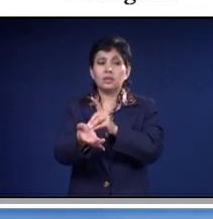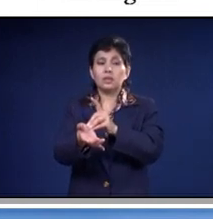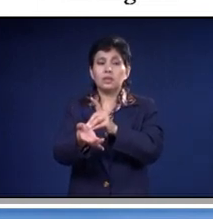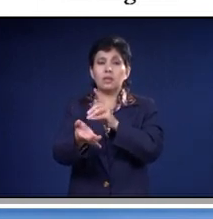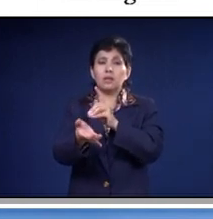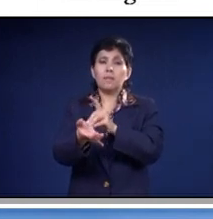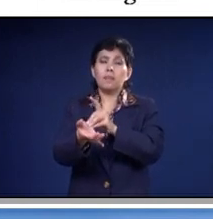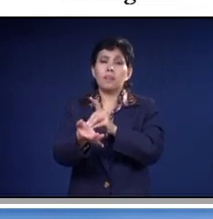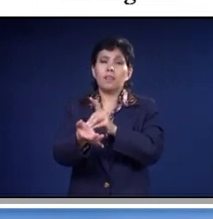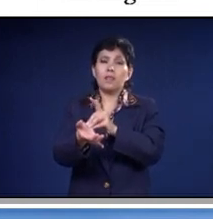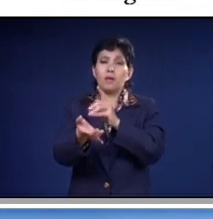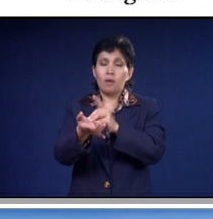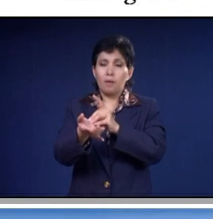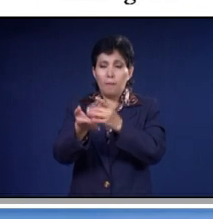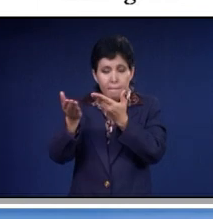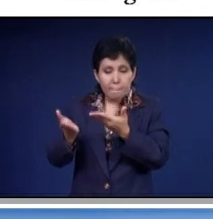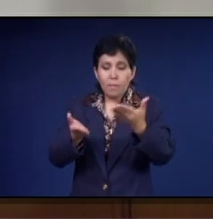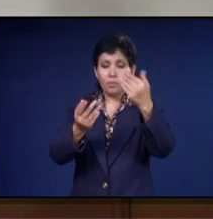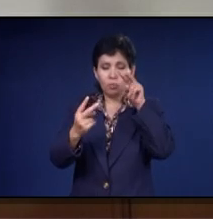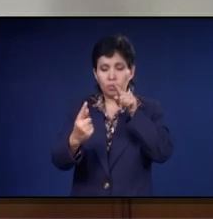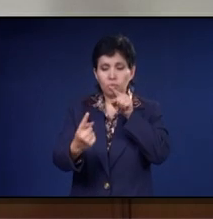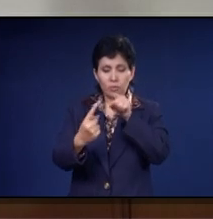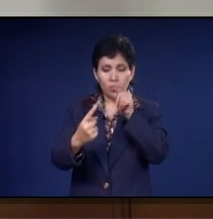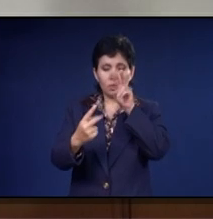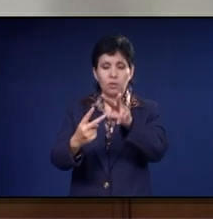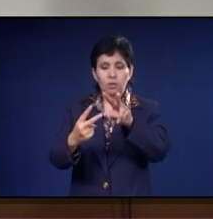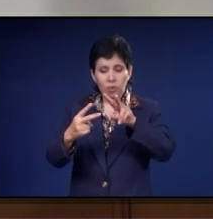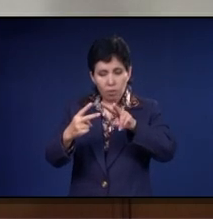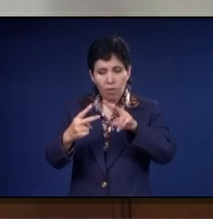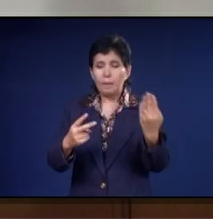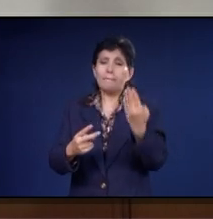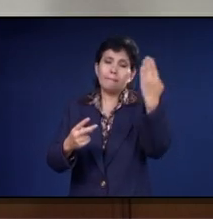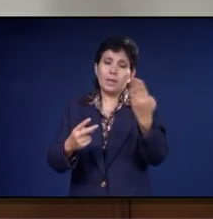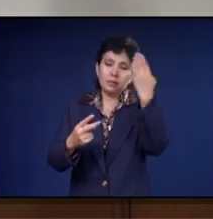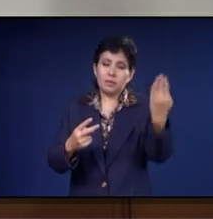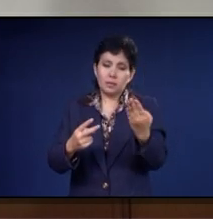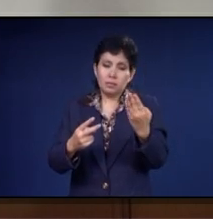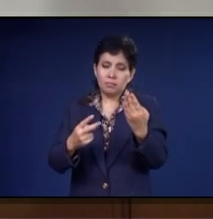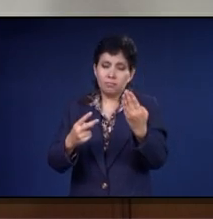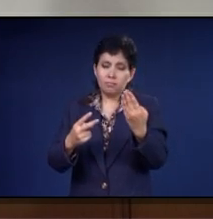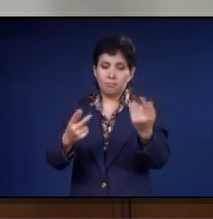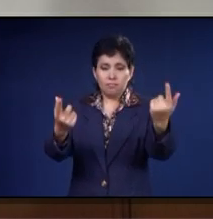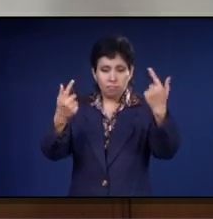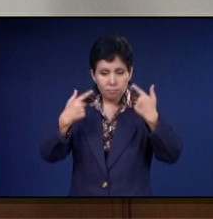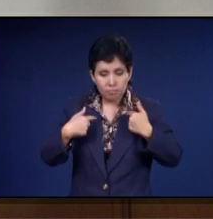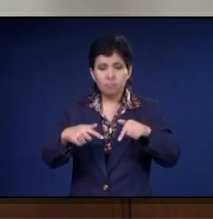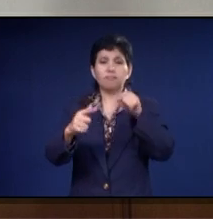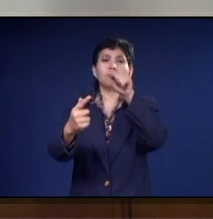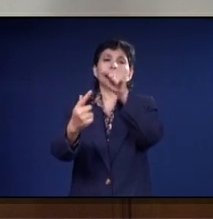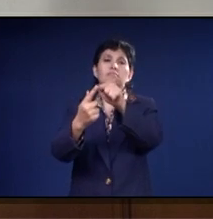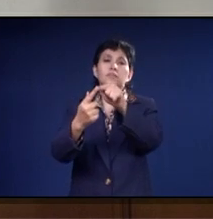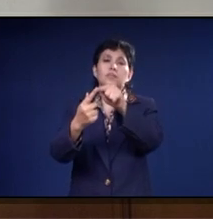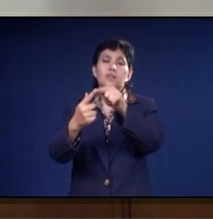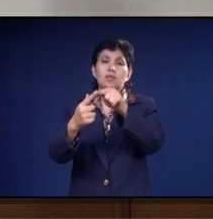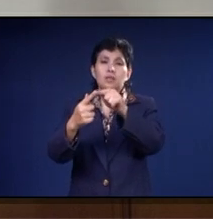when they are brought with a patient with symptoms, with similar symptoms, they tend to conclude that